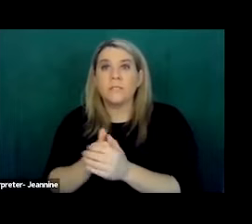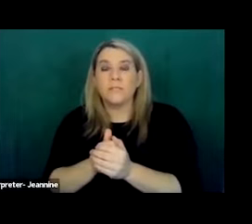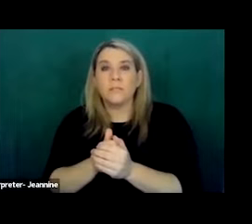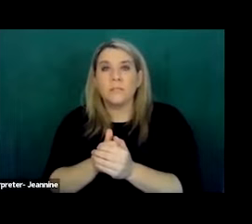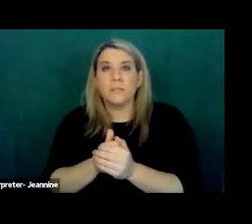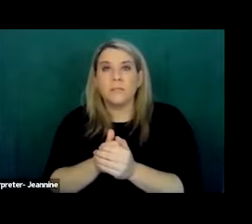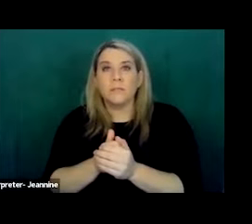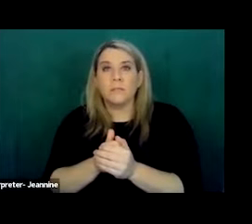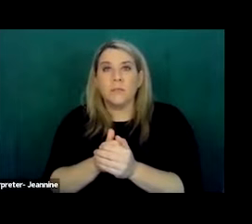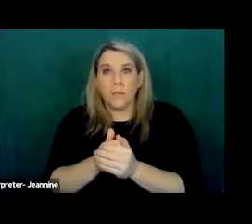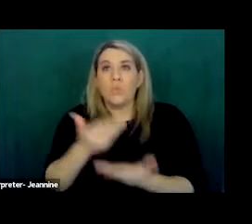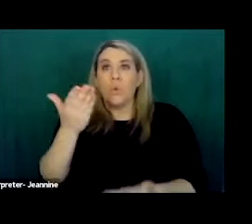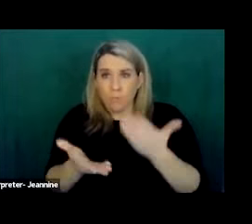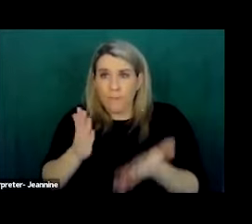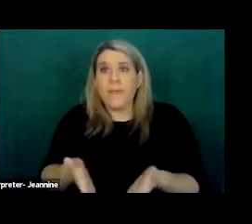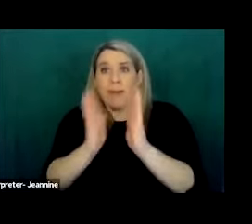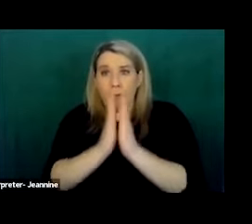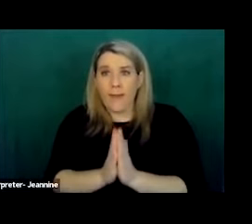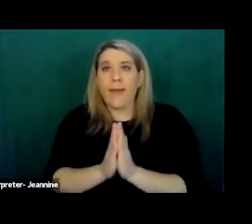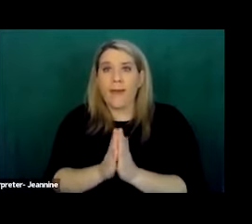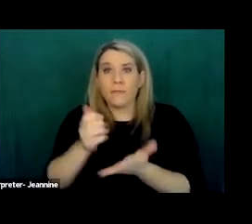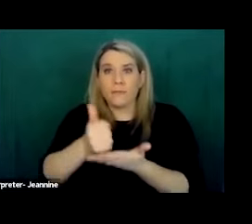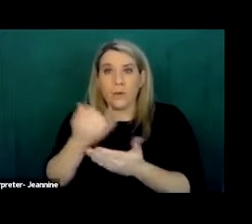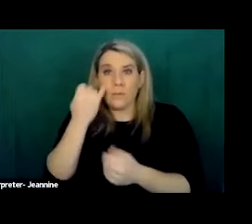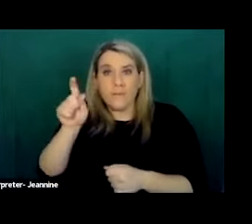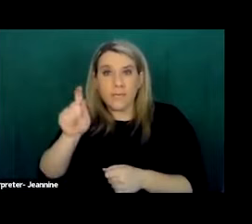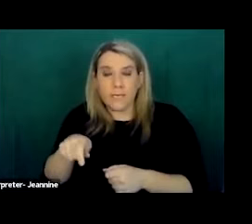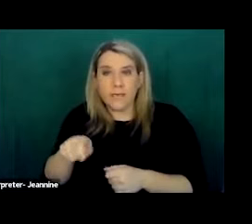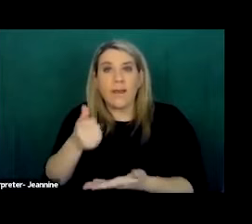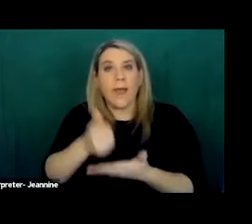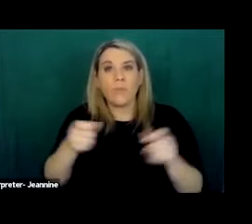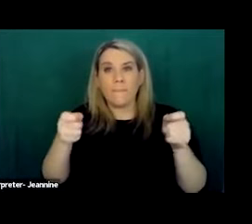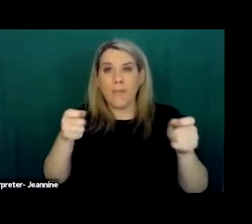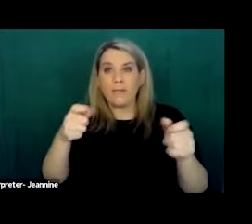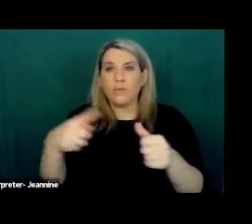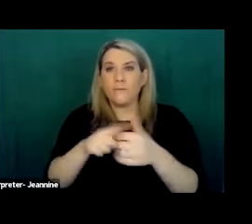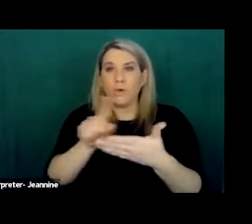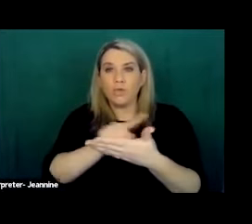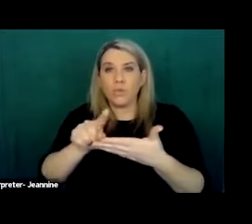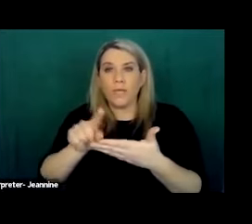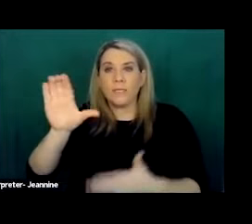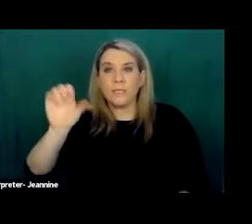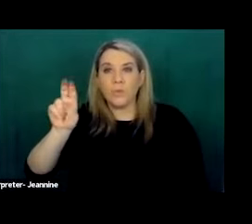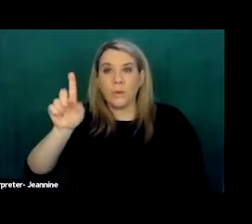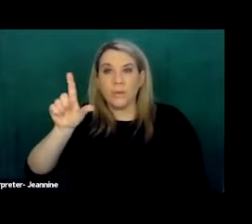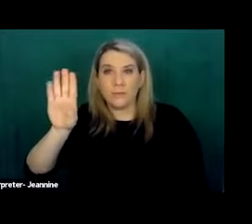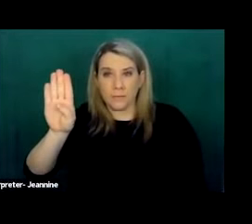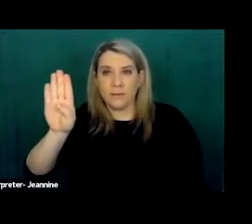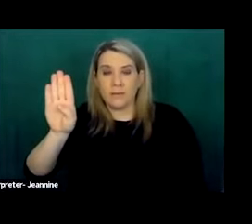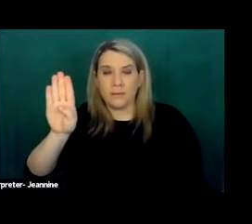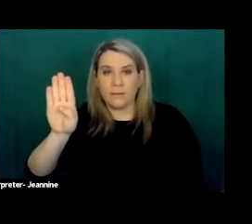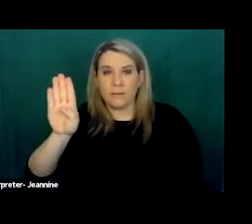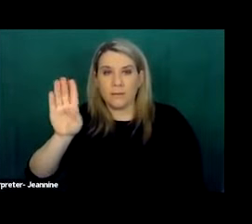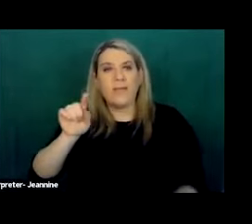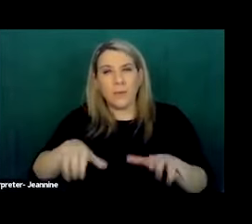of them asking for help when they need it, and help them manage their first week at CSULB. They were taking this course